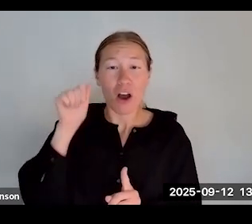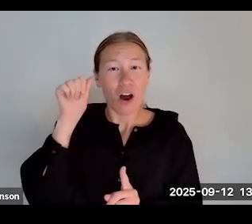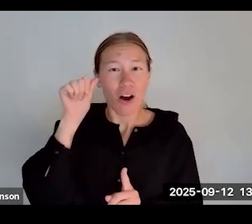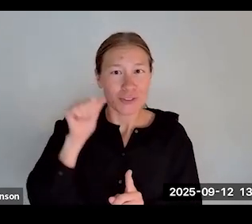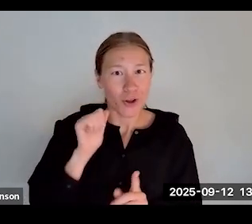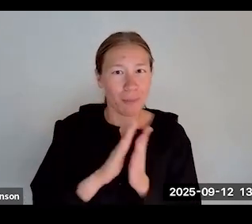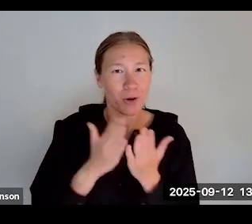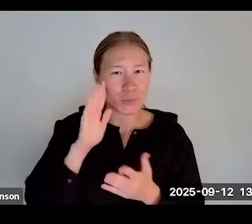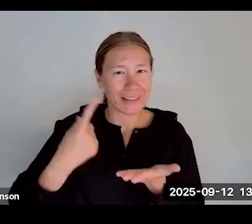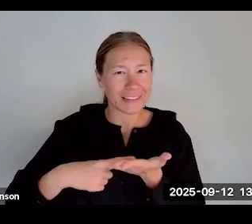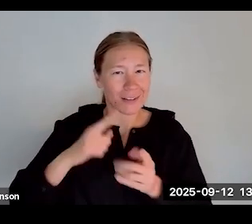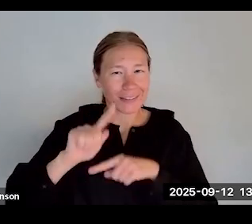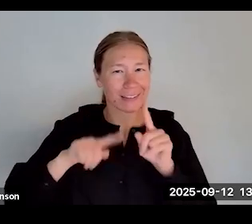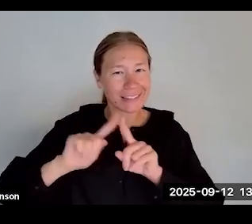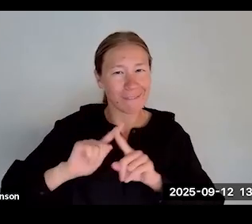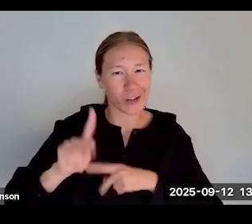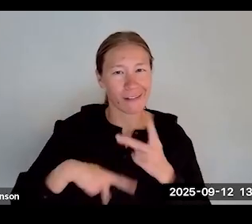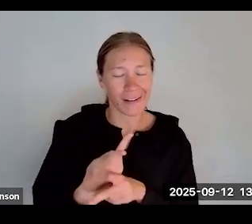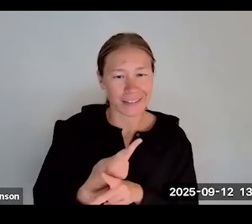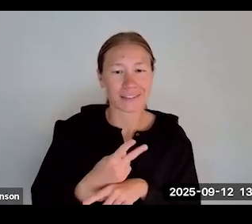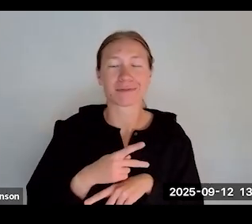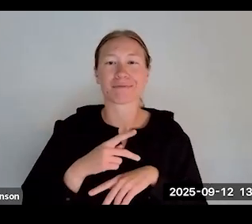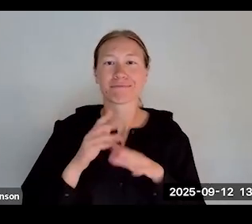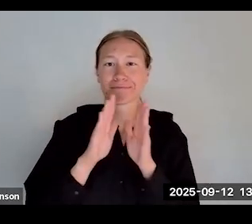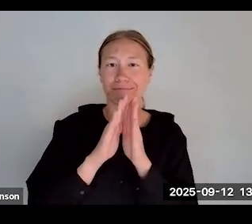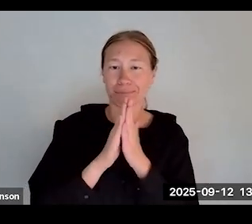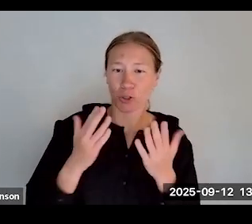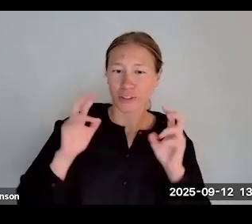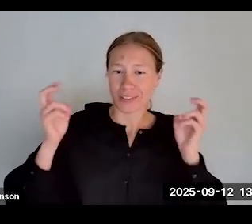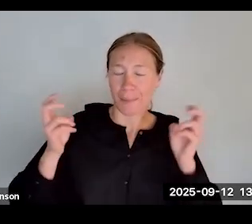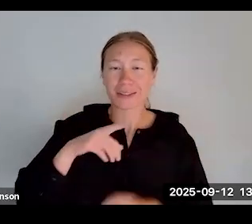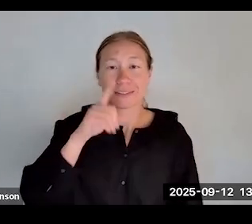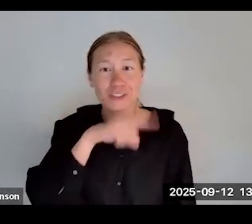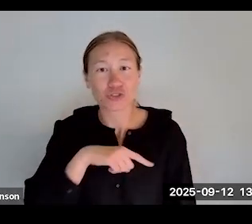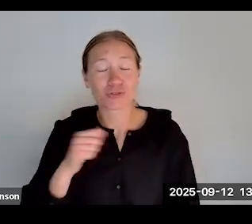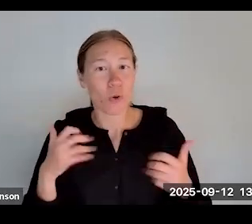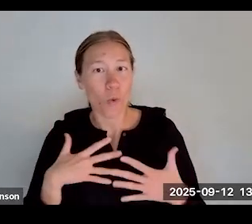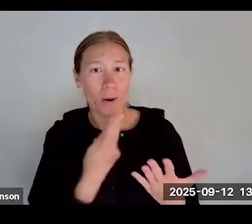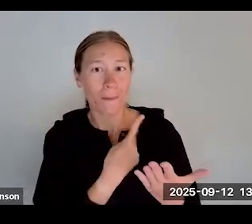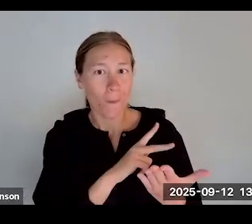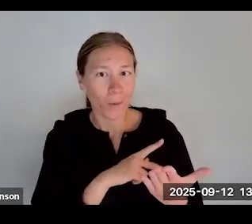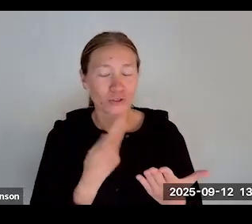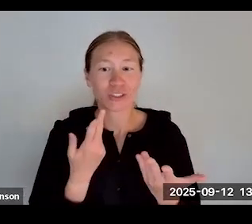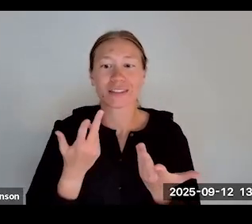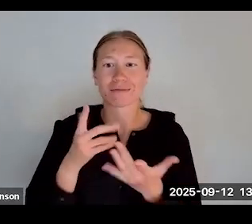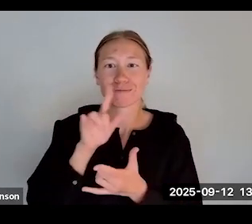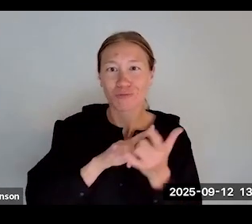in the following genres: fiction, horror, poetry,